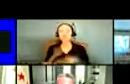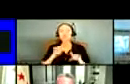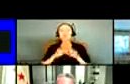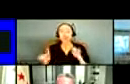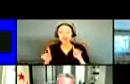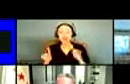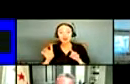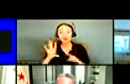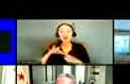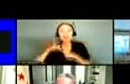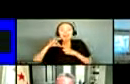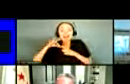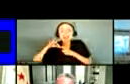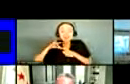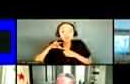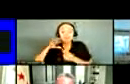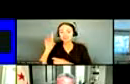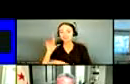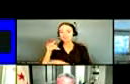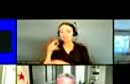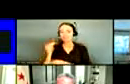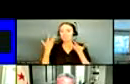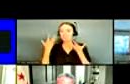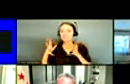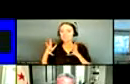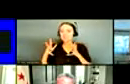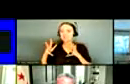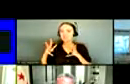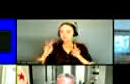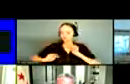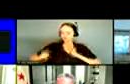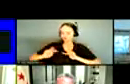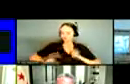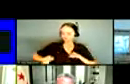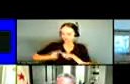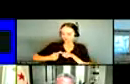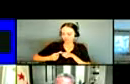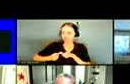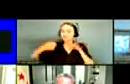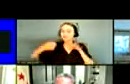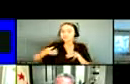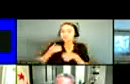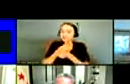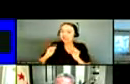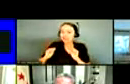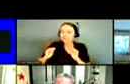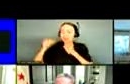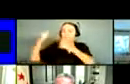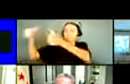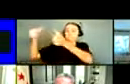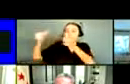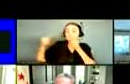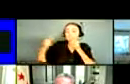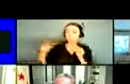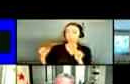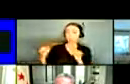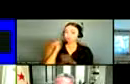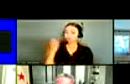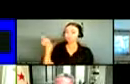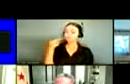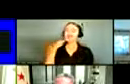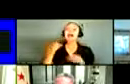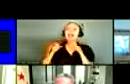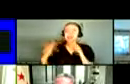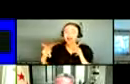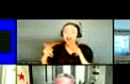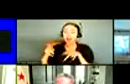Unless DDOT has evaluated the intersection, found it to be safe, and then put signage allowing that. Otherwise,